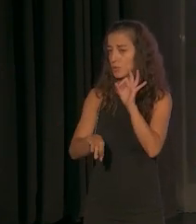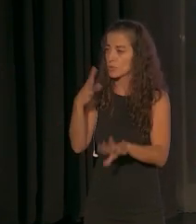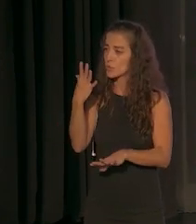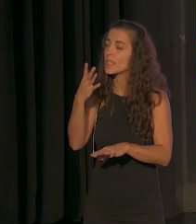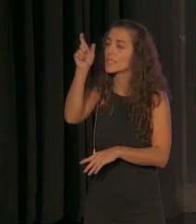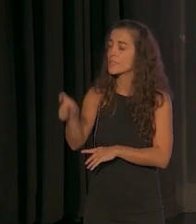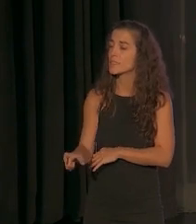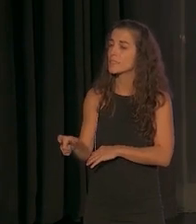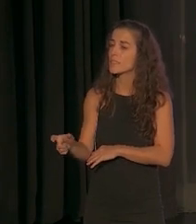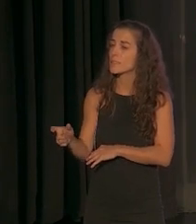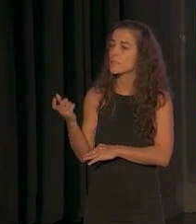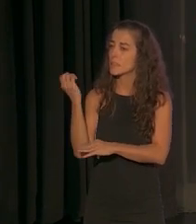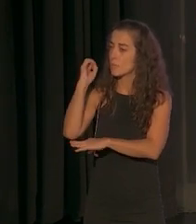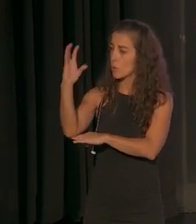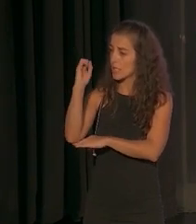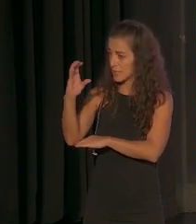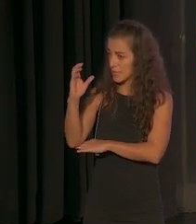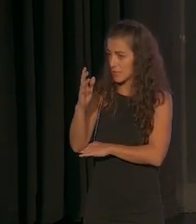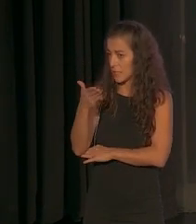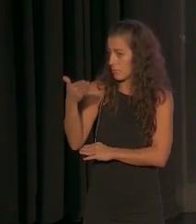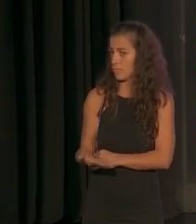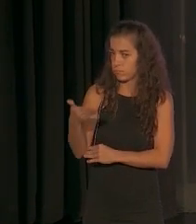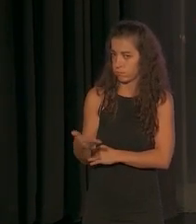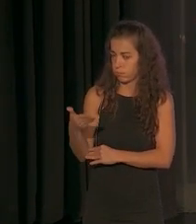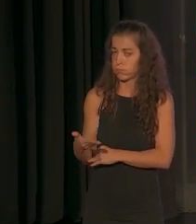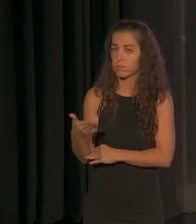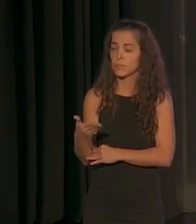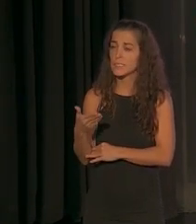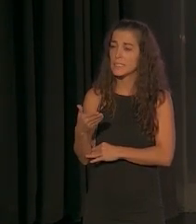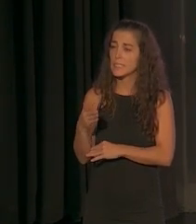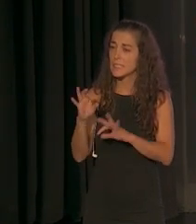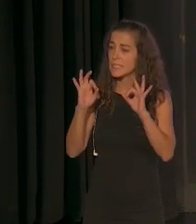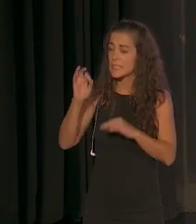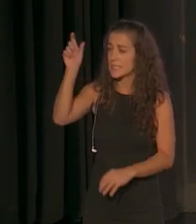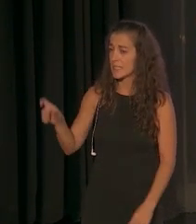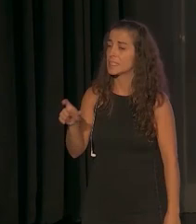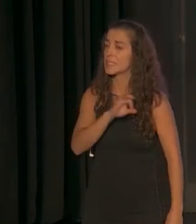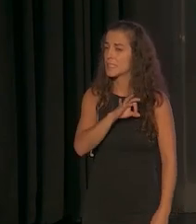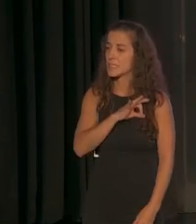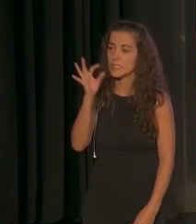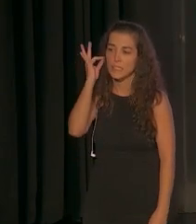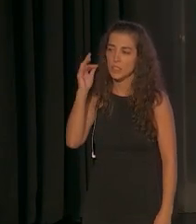conference, we are lucky to have a distinguished speaker, Peggy Kemp.